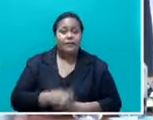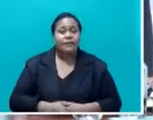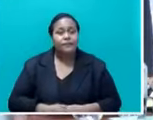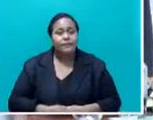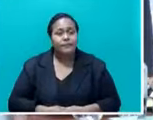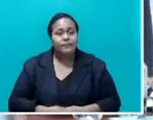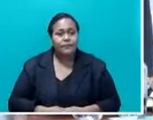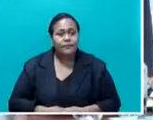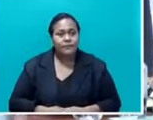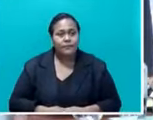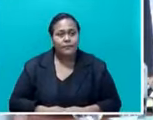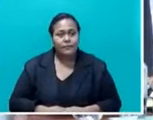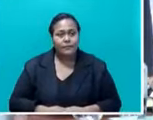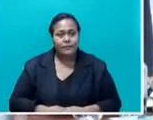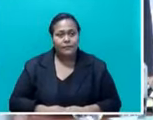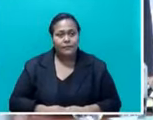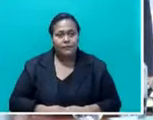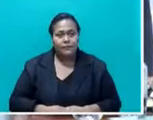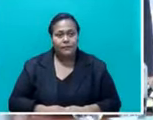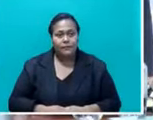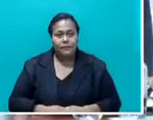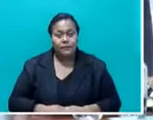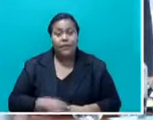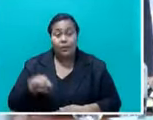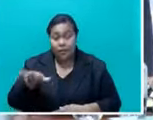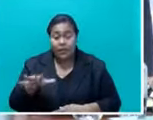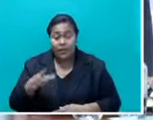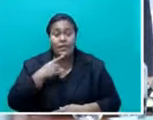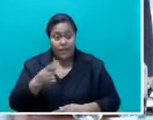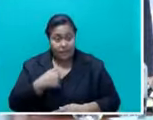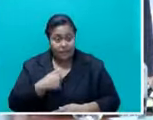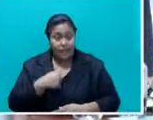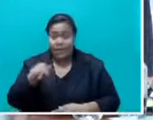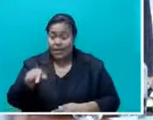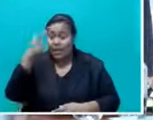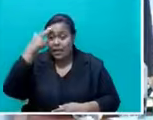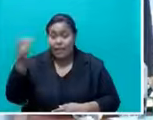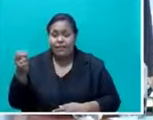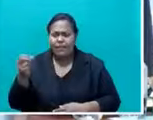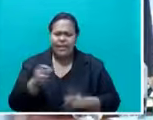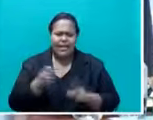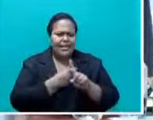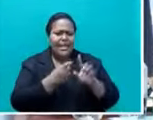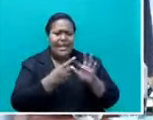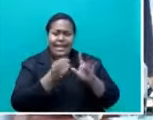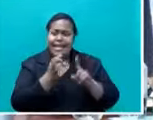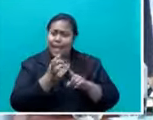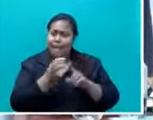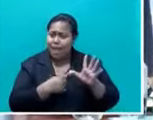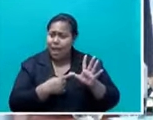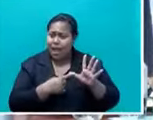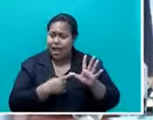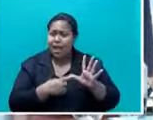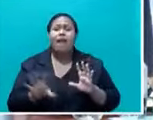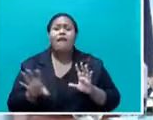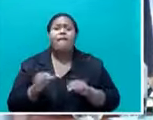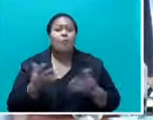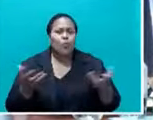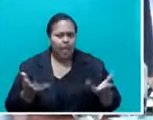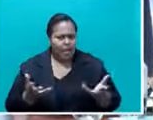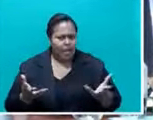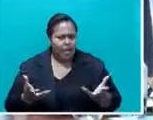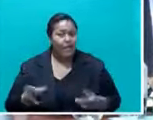Honorable Speaker, they tell me that that name is, that Kepa is from Onoilau. And I have to be very careful here, Honorable Speaker,